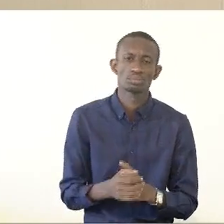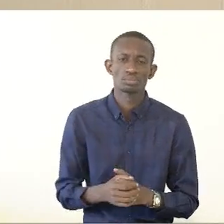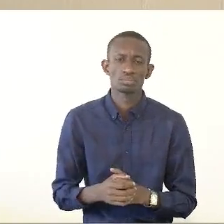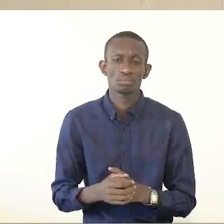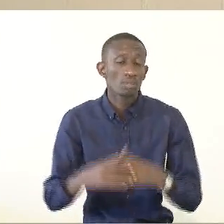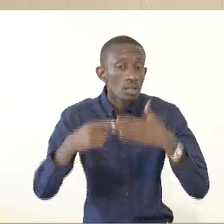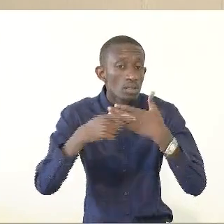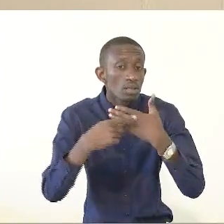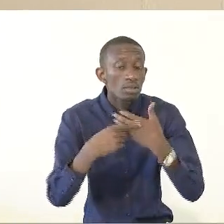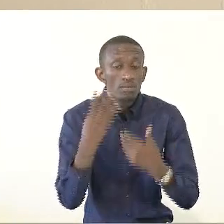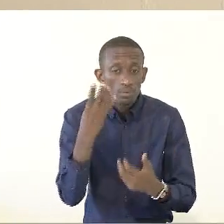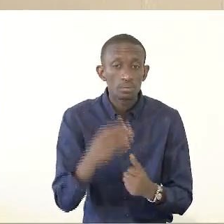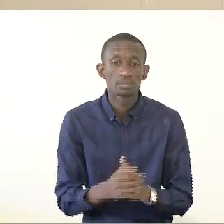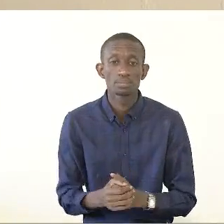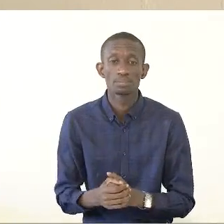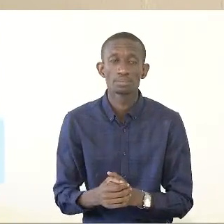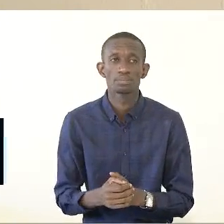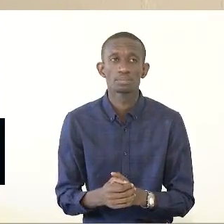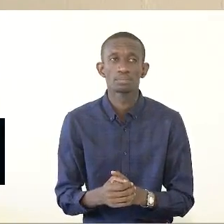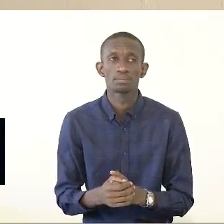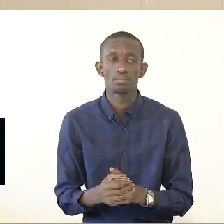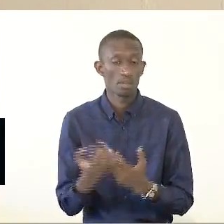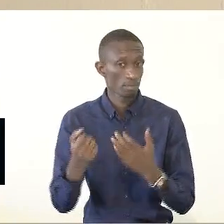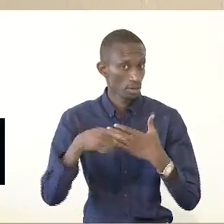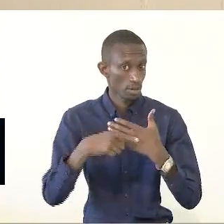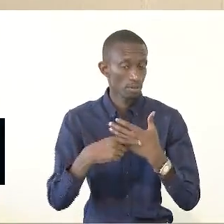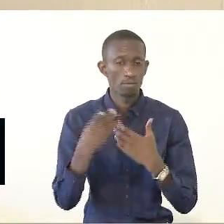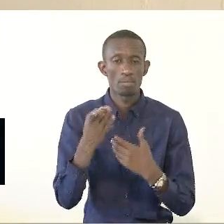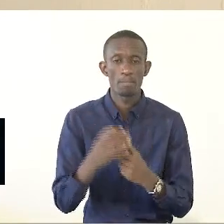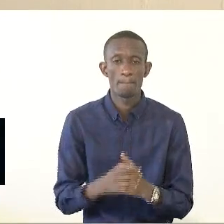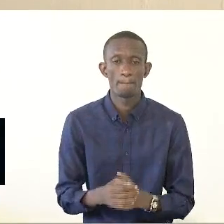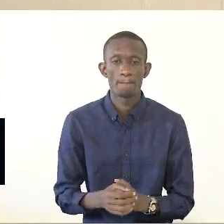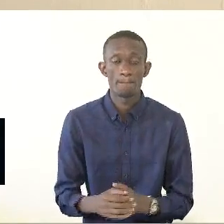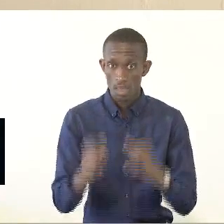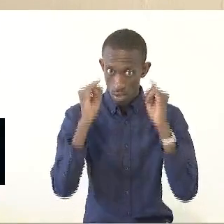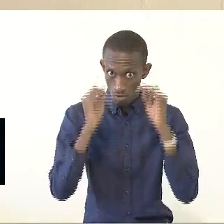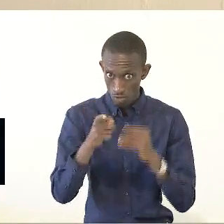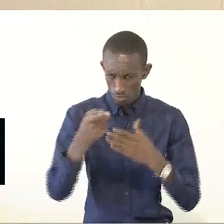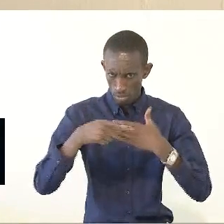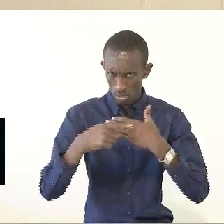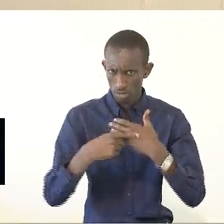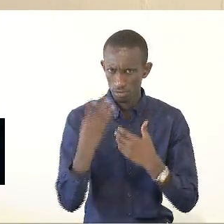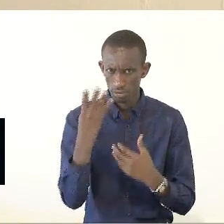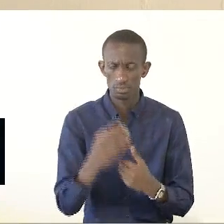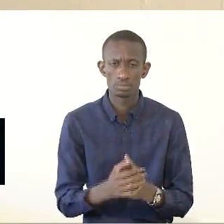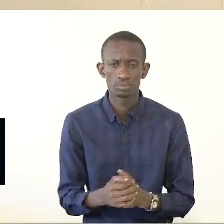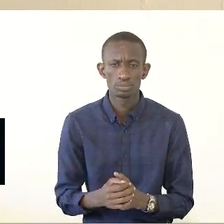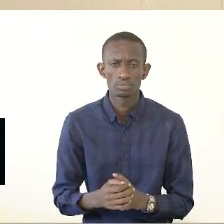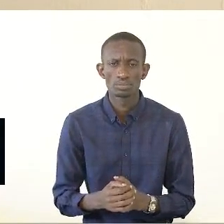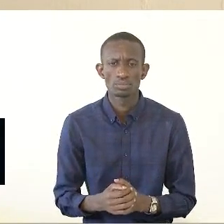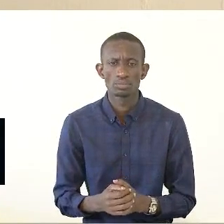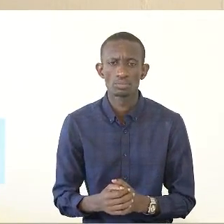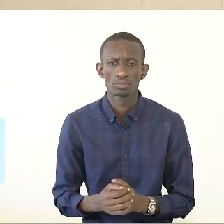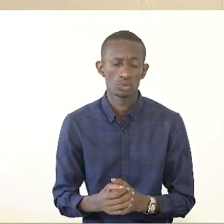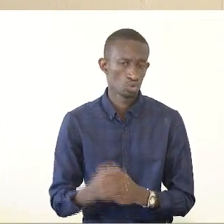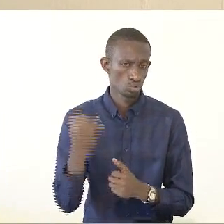as a constant. We have -4 there. When we have -4, I build my